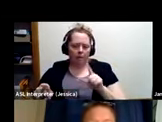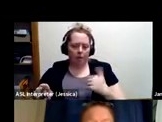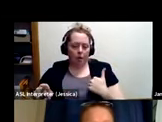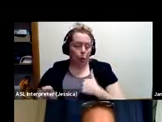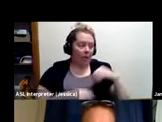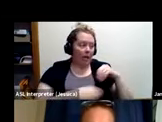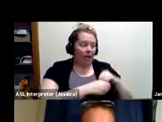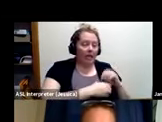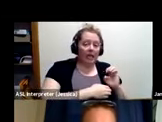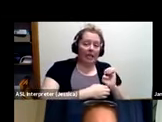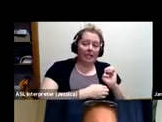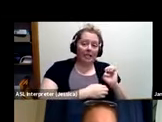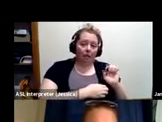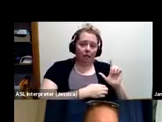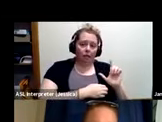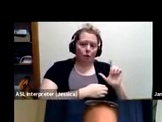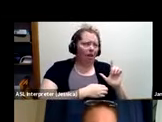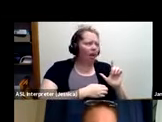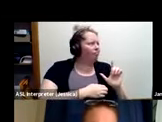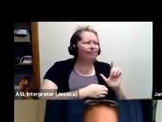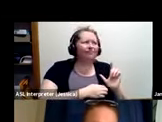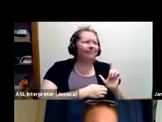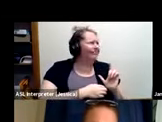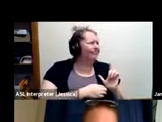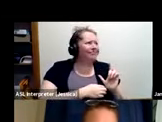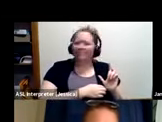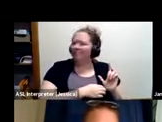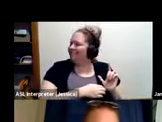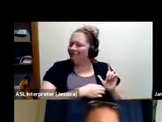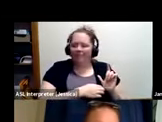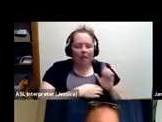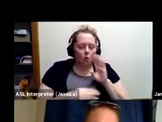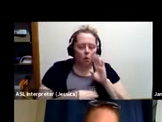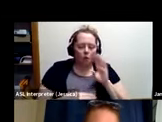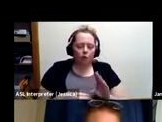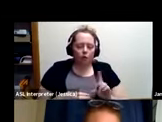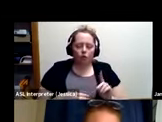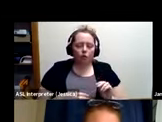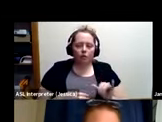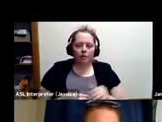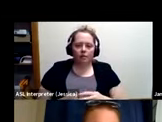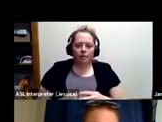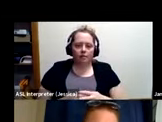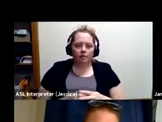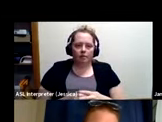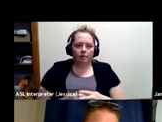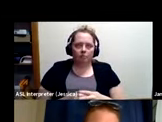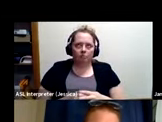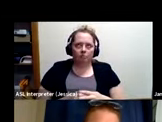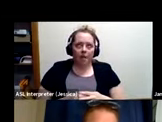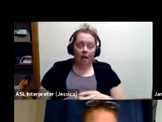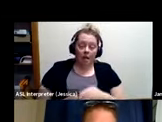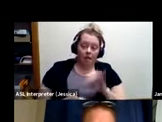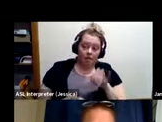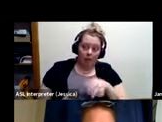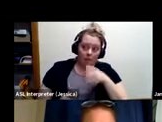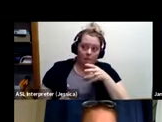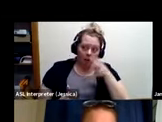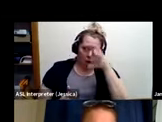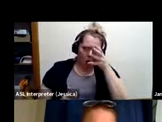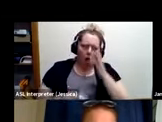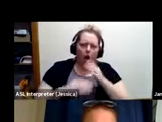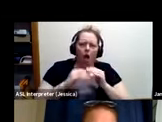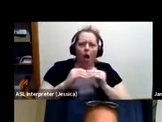I'm never going to do that. And that kind of comes from, you know, like this parent being a little more involved than maybe they should have been, and sort